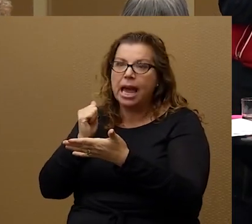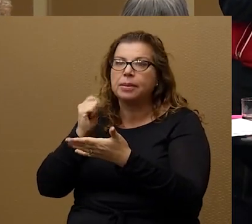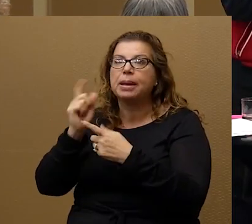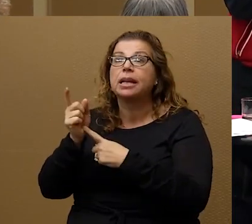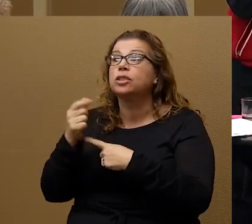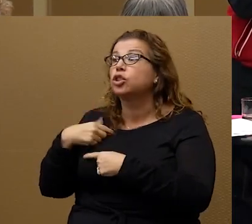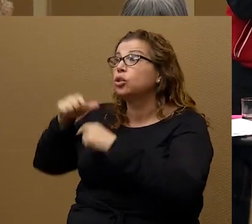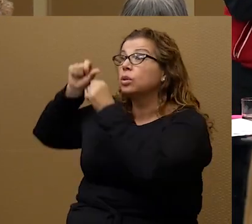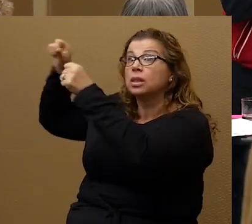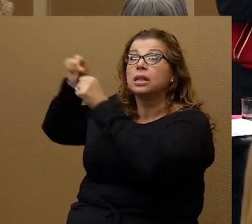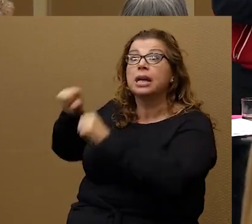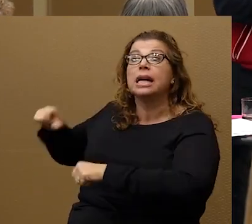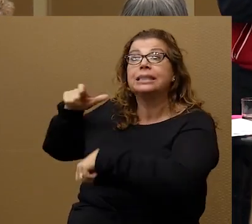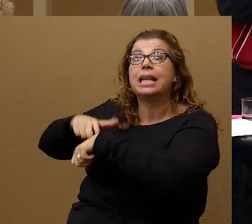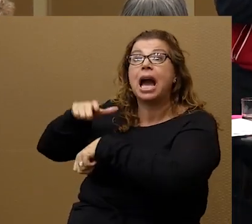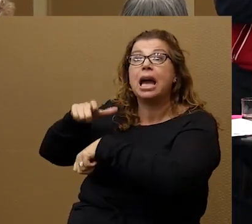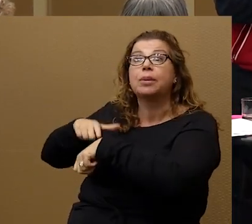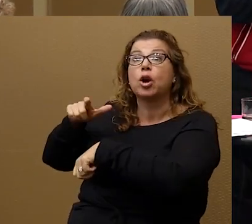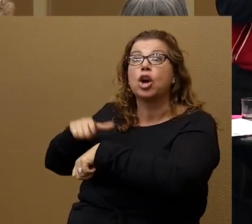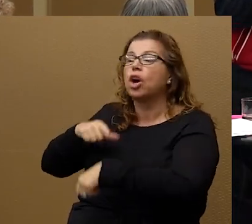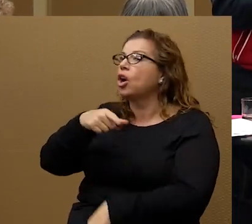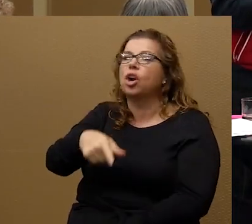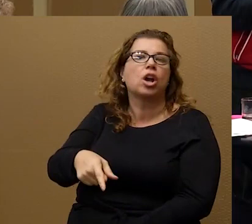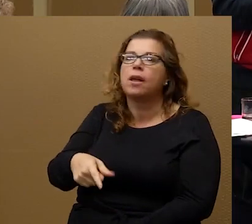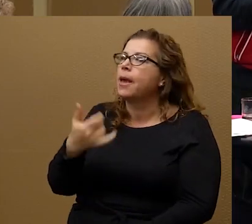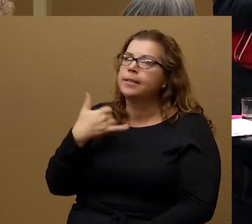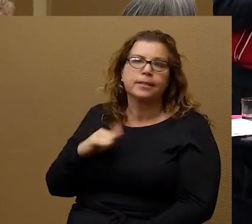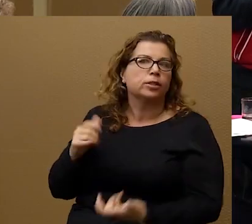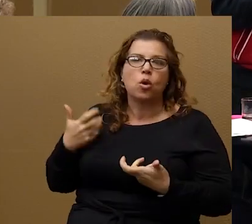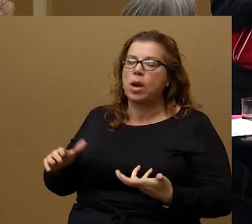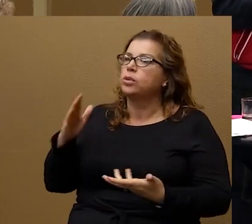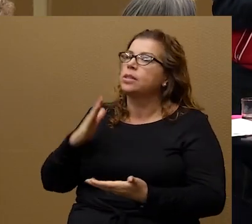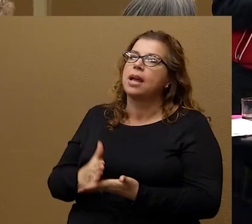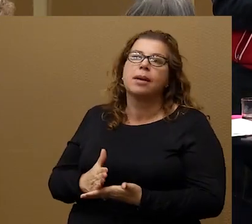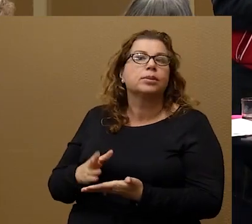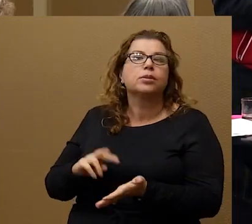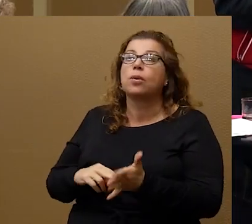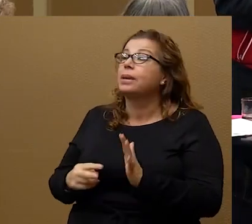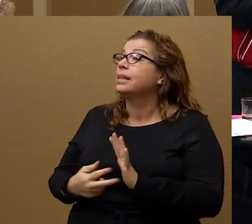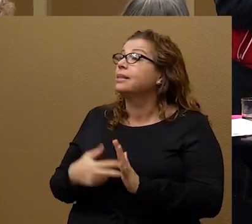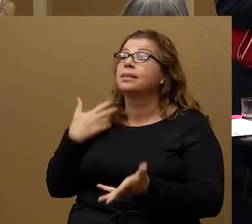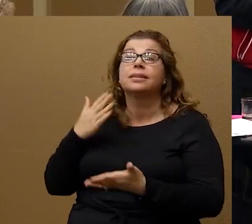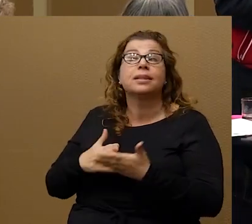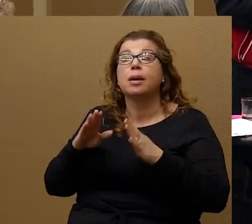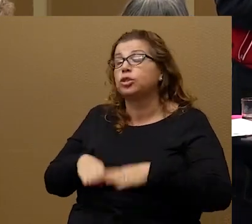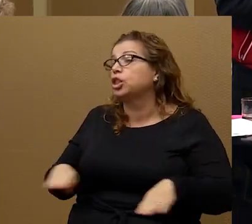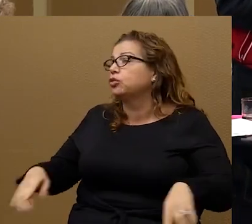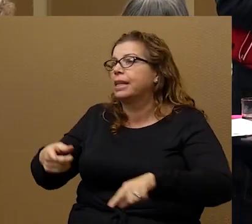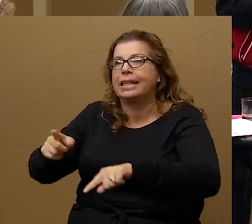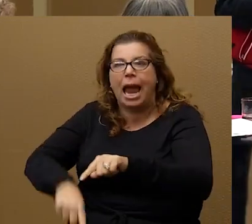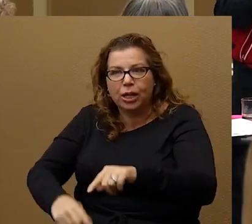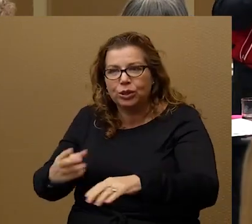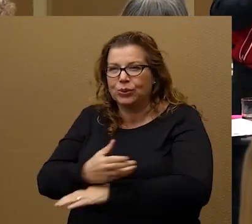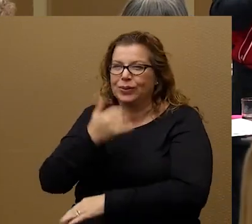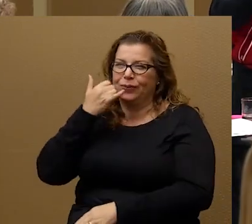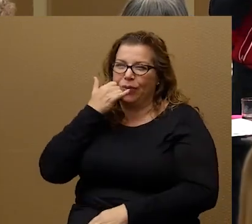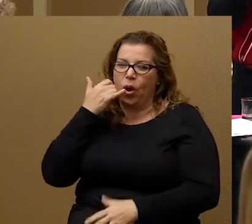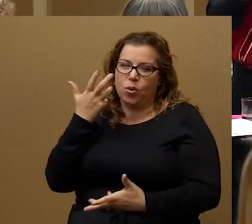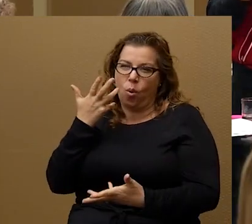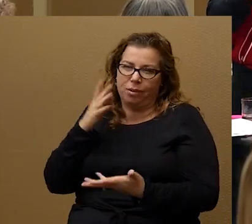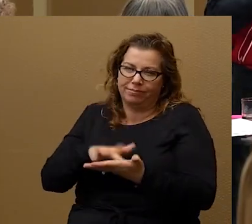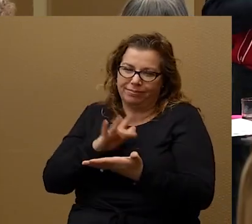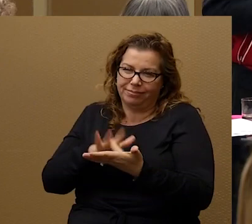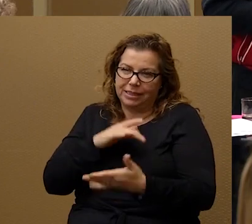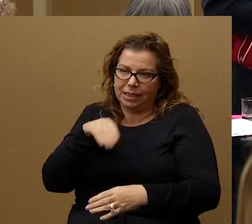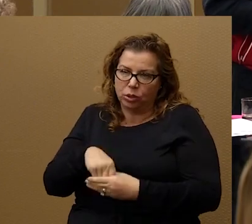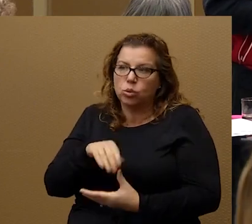timer, sometimes that's difficult. So maybe with some children that doesn't work best. But I just want to throw in, always